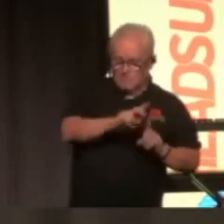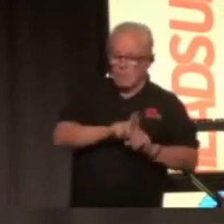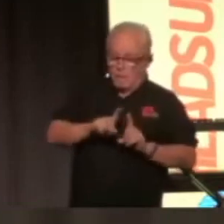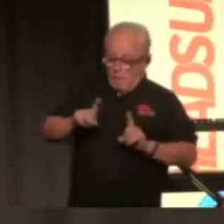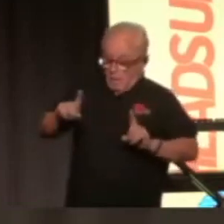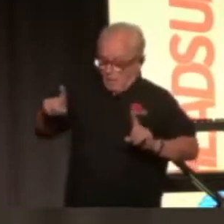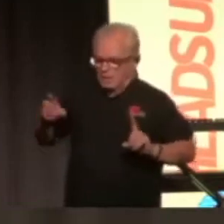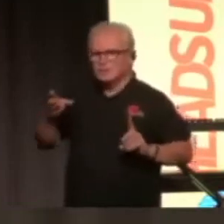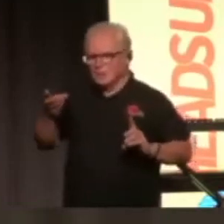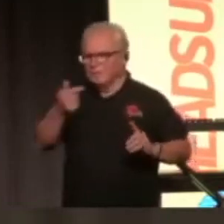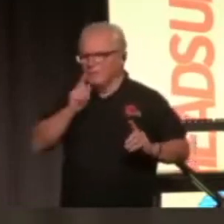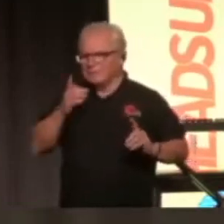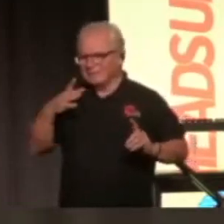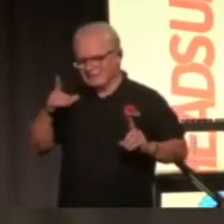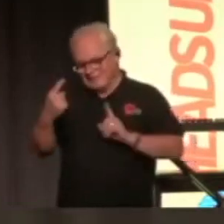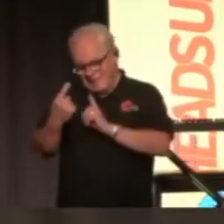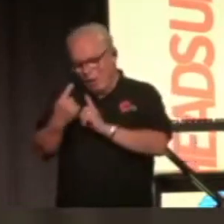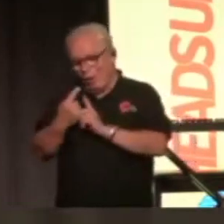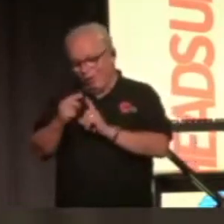Some of us nearly stepped out.